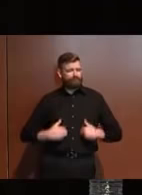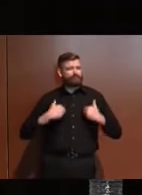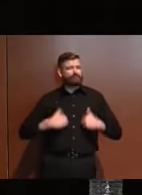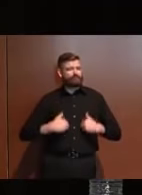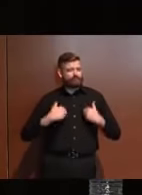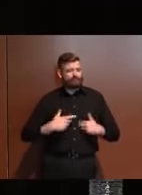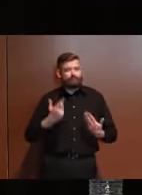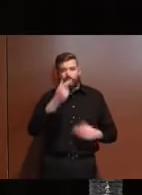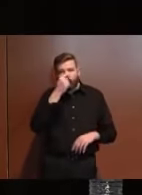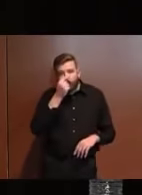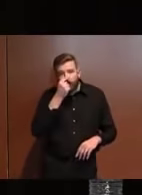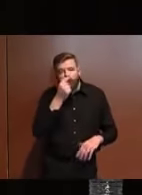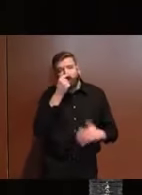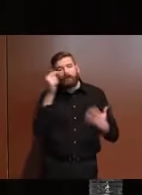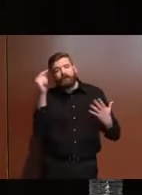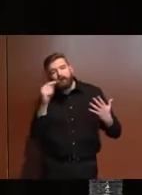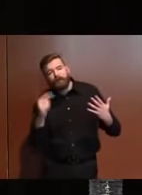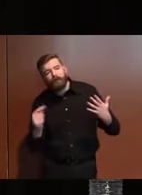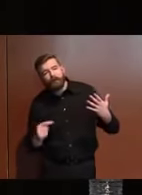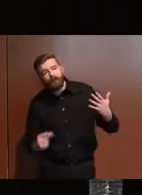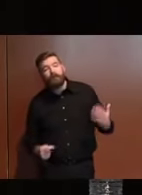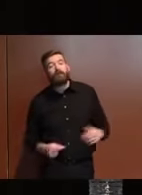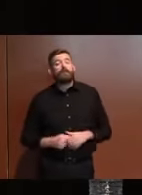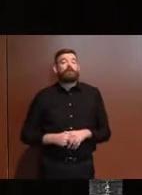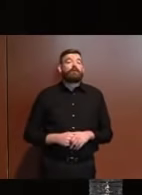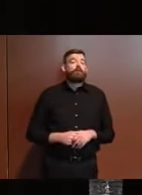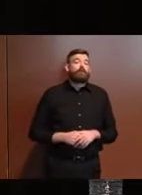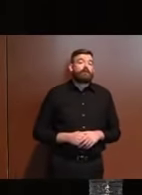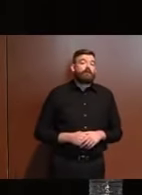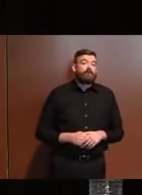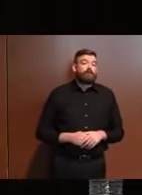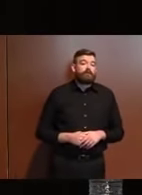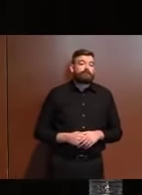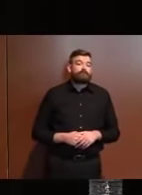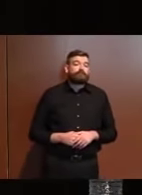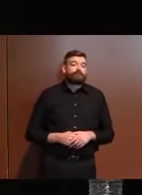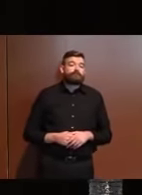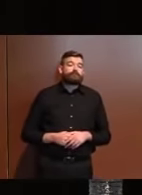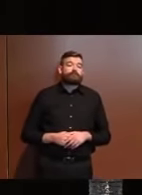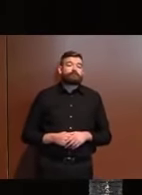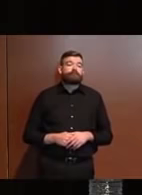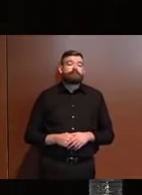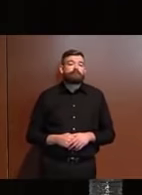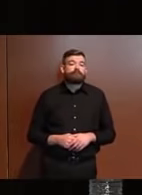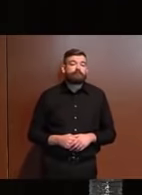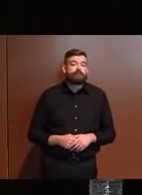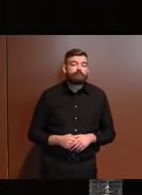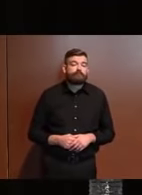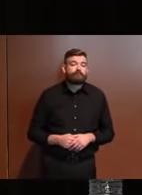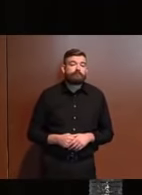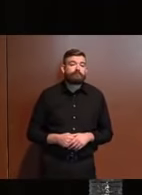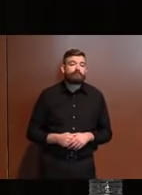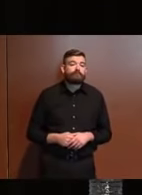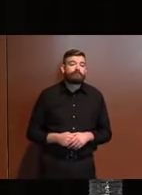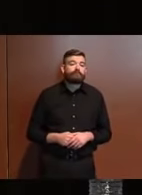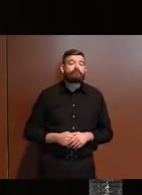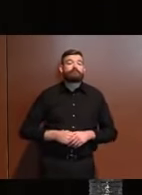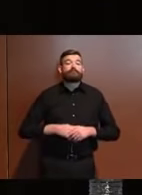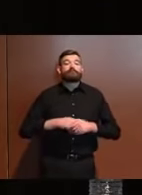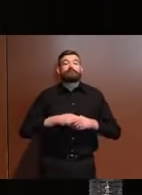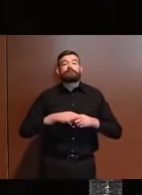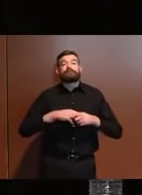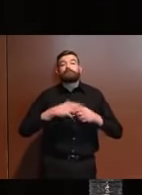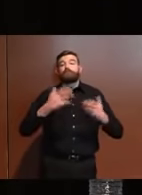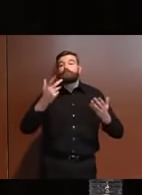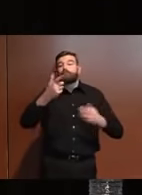treated essentially the same way, what we call symptomatic or supportive care. That really means staying home, mainly because we don't want you infecting